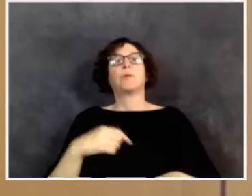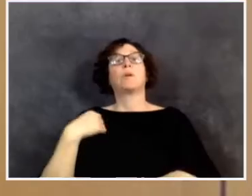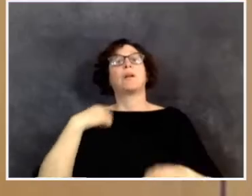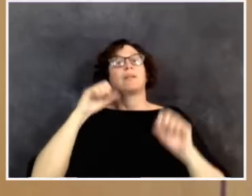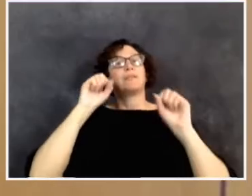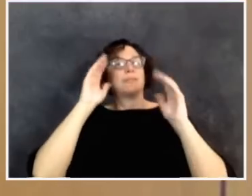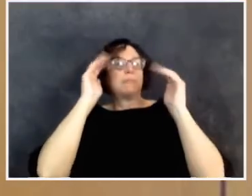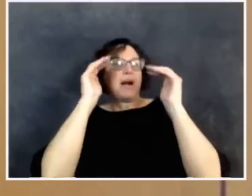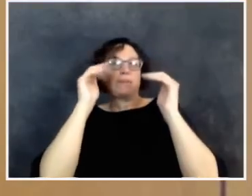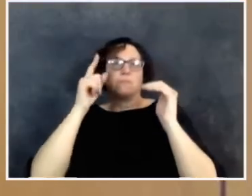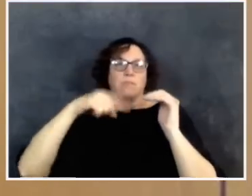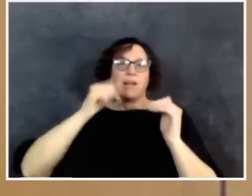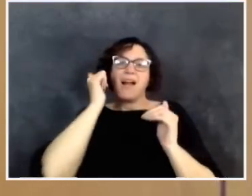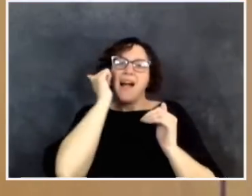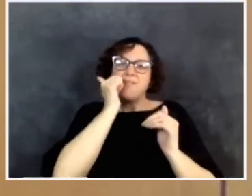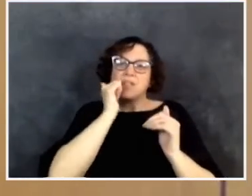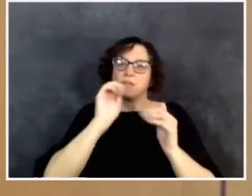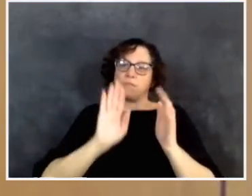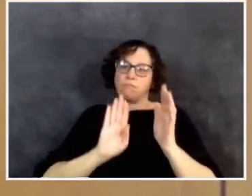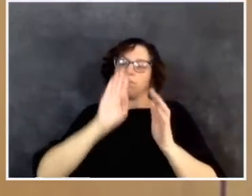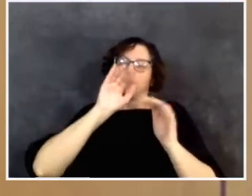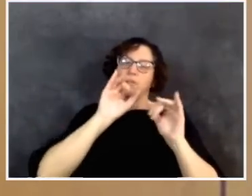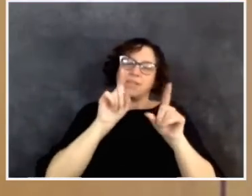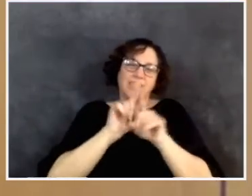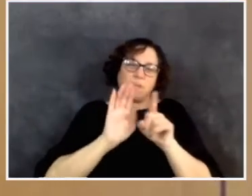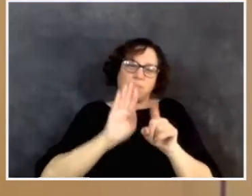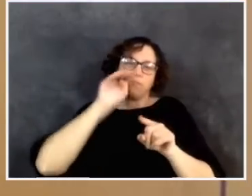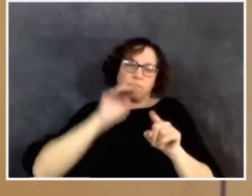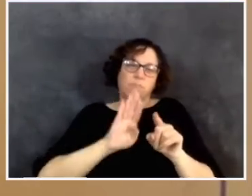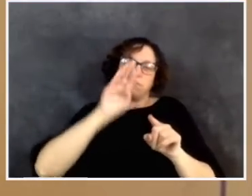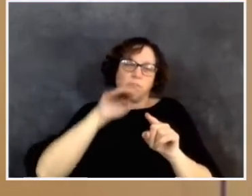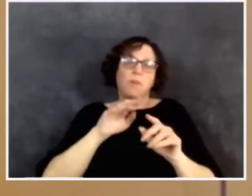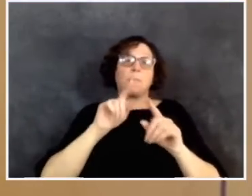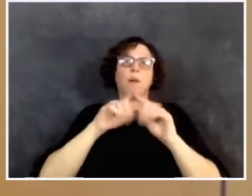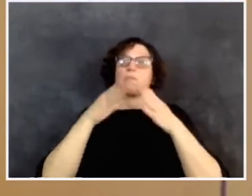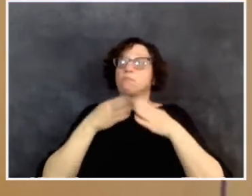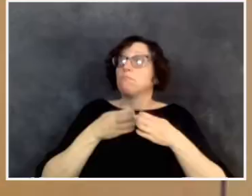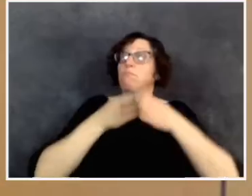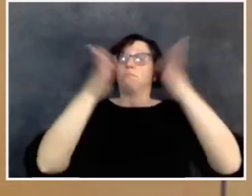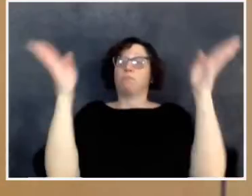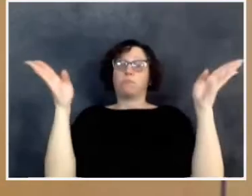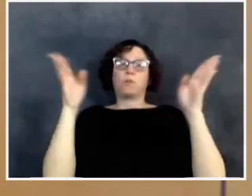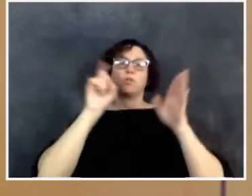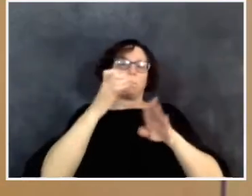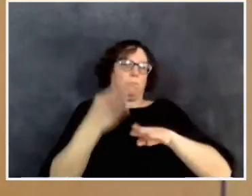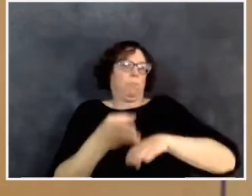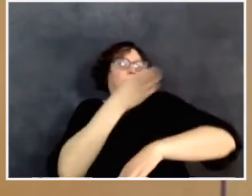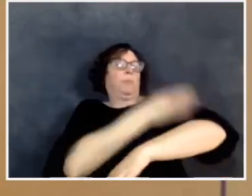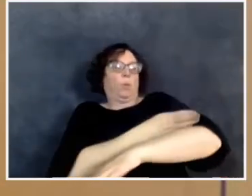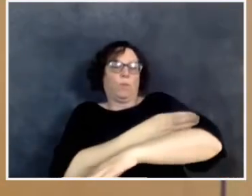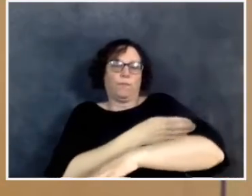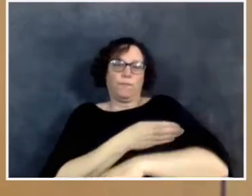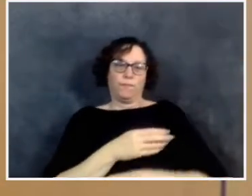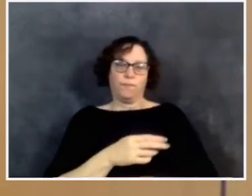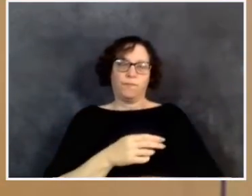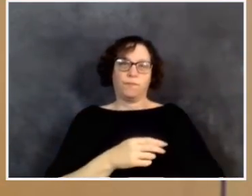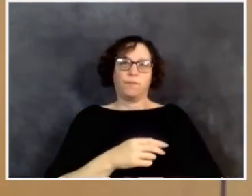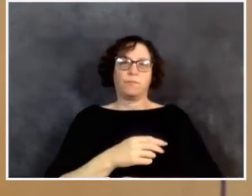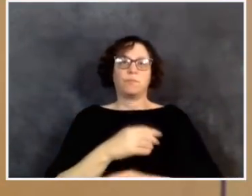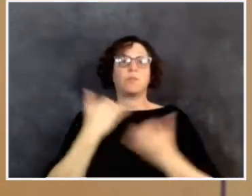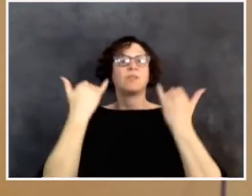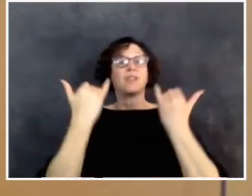do seem to be moving in the right direction, but it's too early to declare whether it's a plateau or whether we're seeing